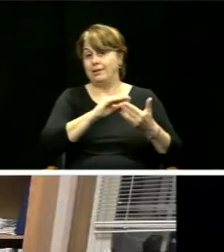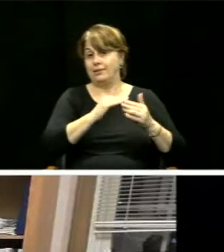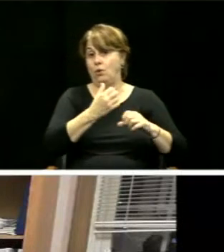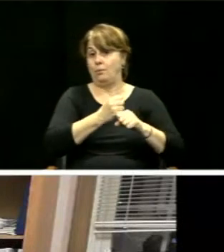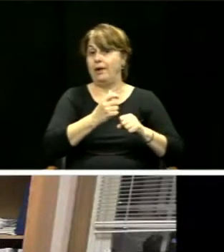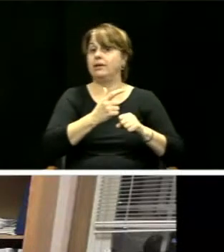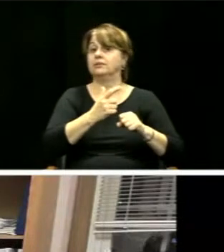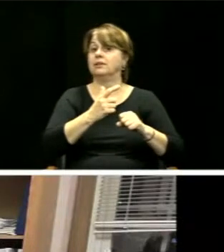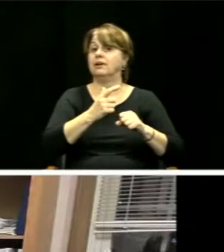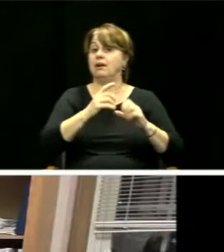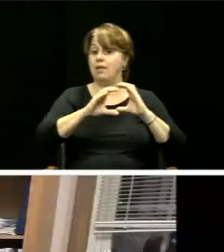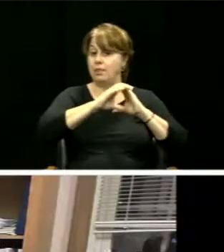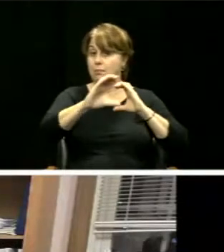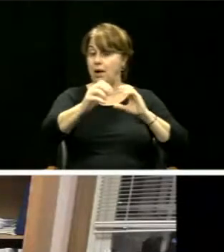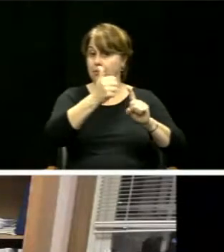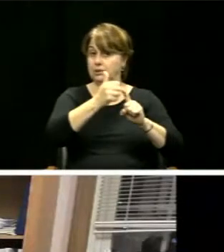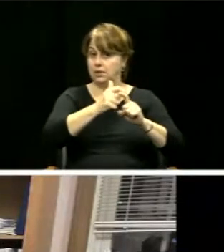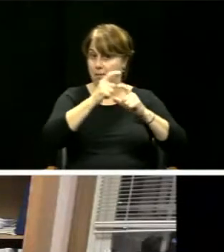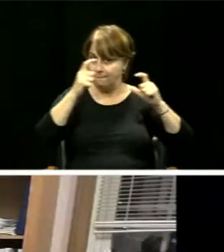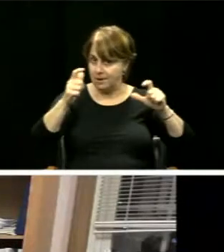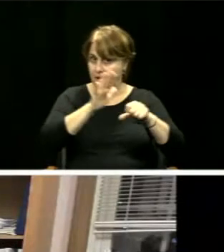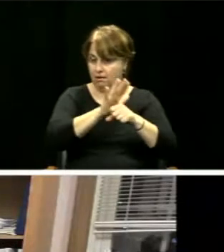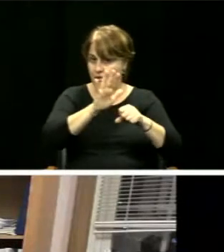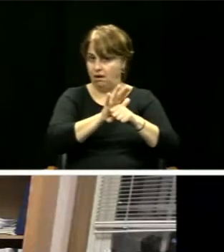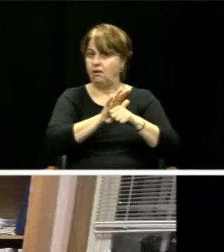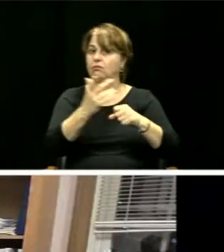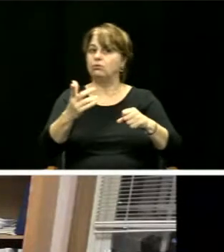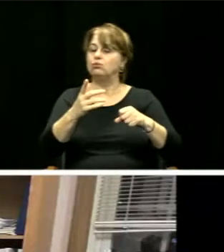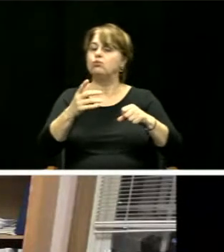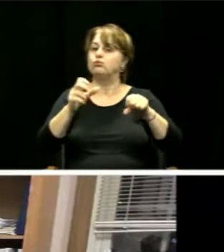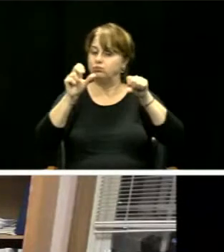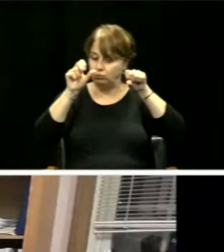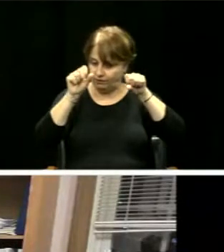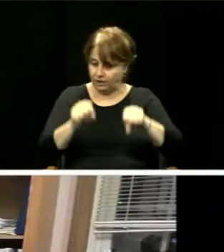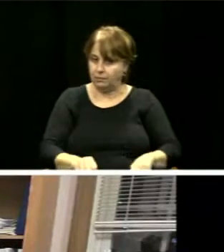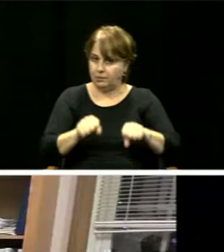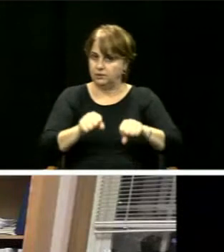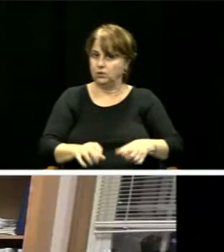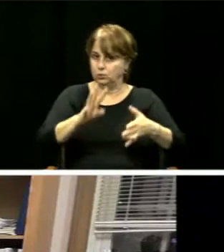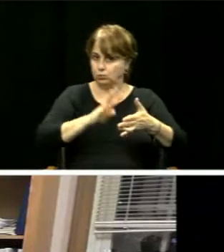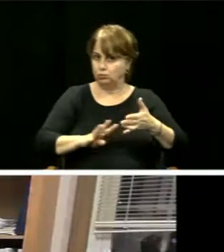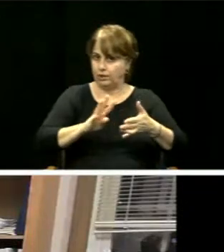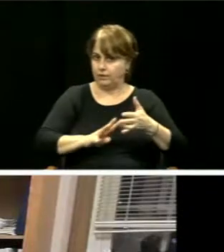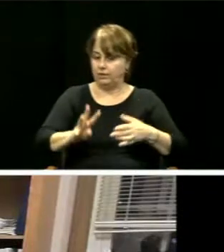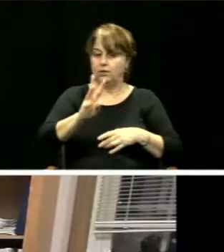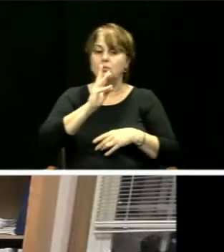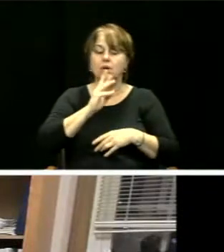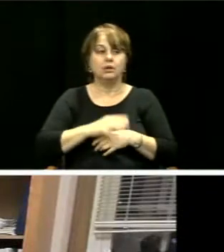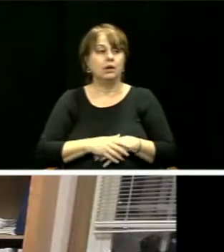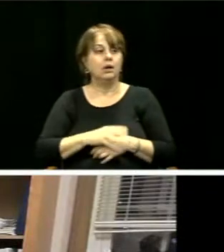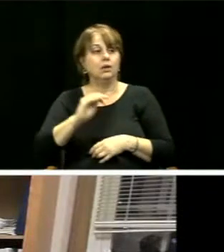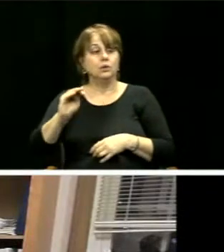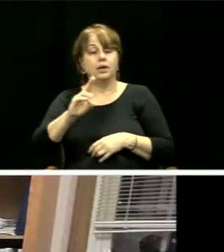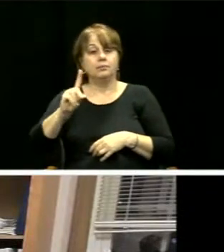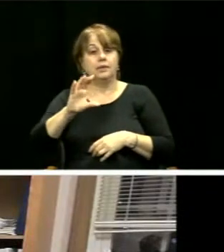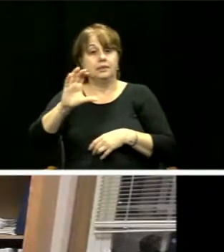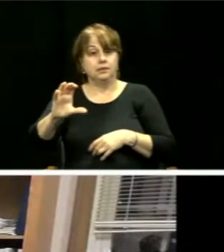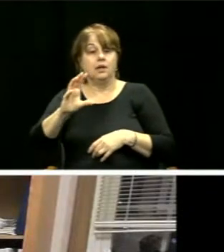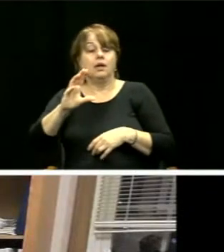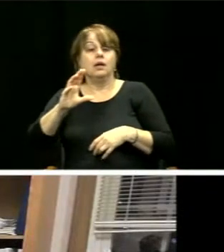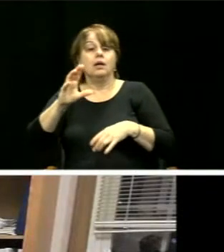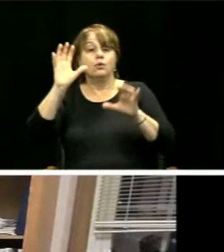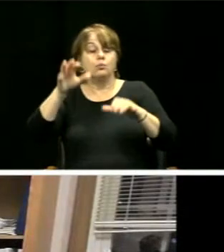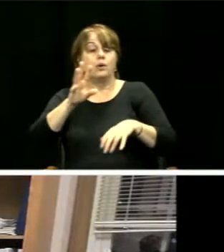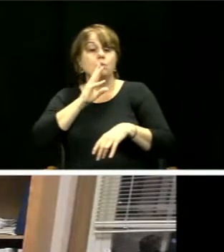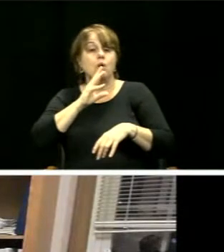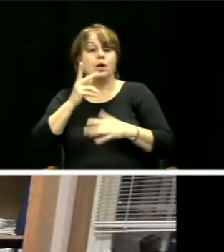flow. So that's the answer to your first question. The second is the MDC's backwater valve program. We are meeting